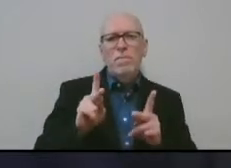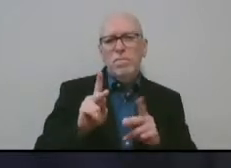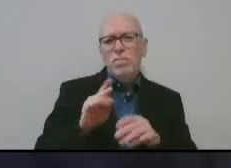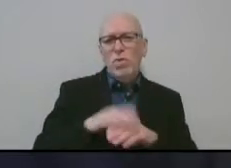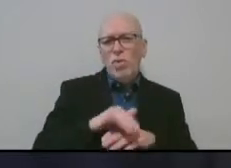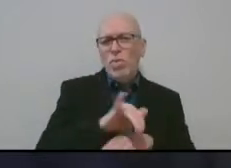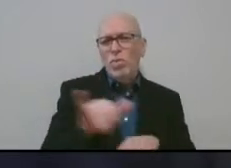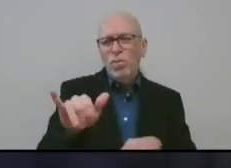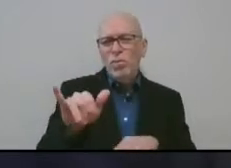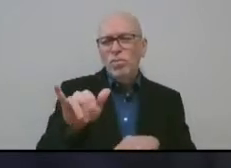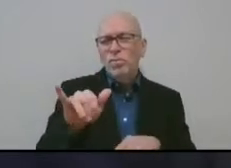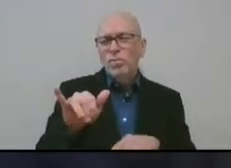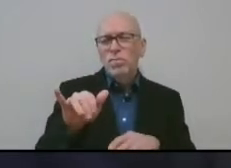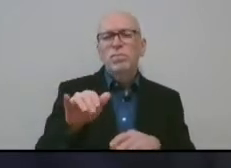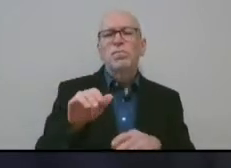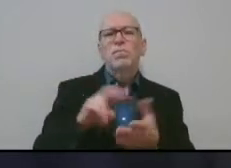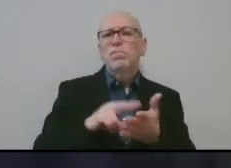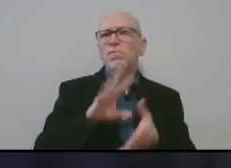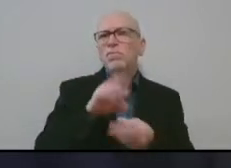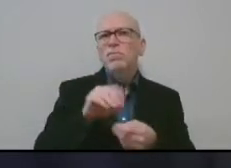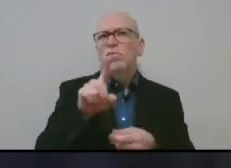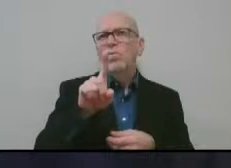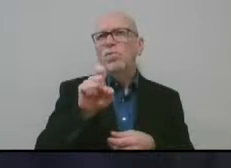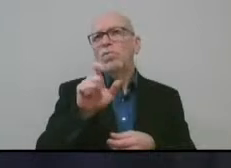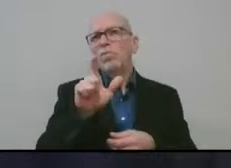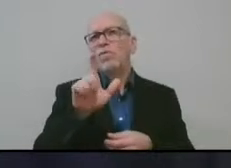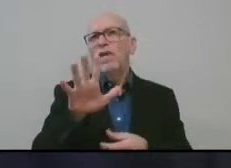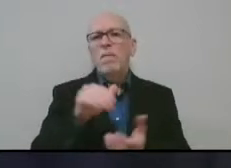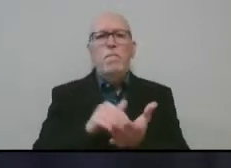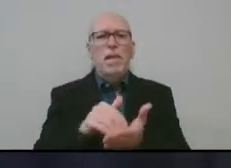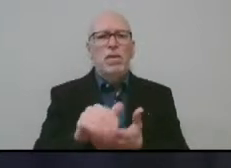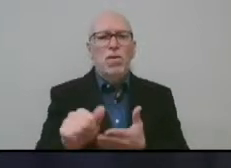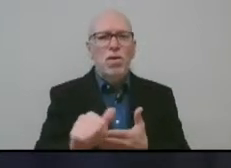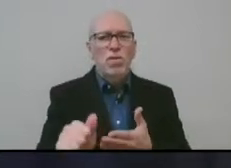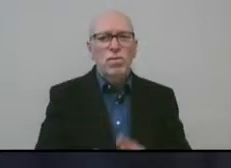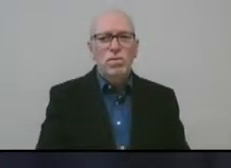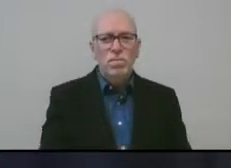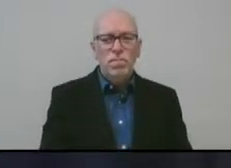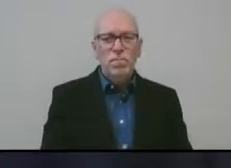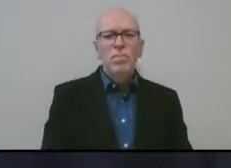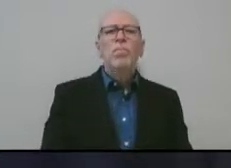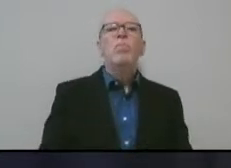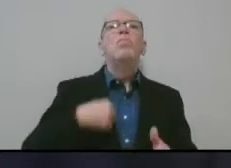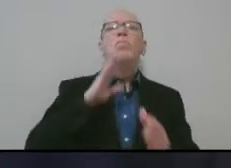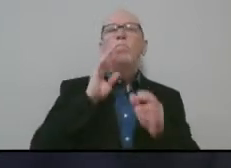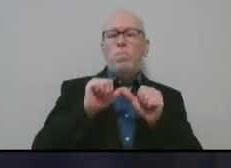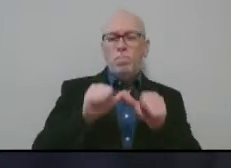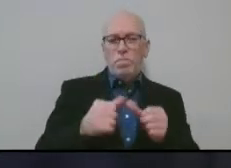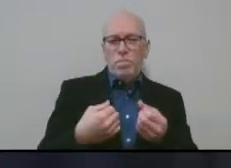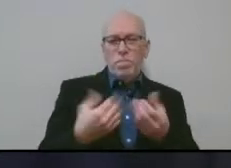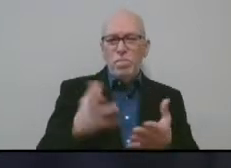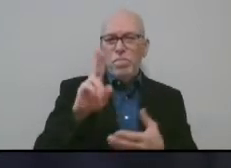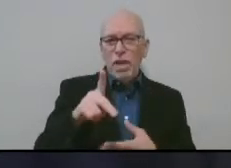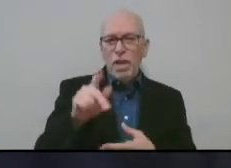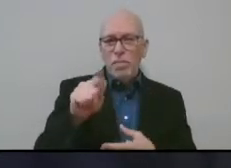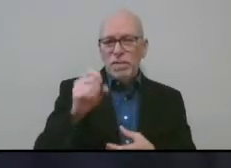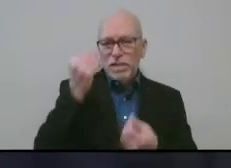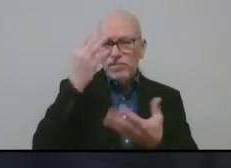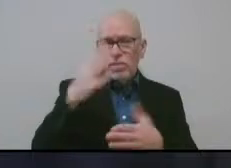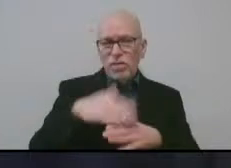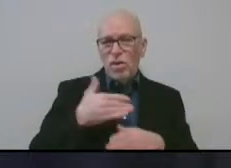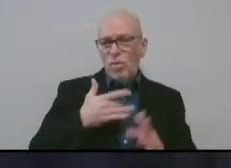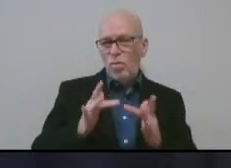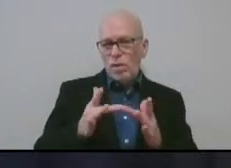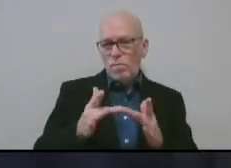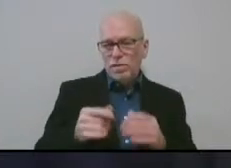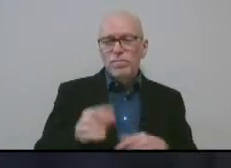programs, totaling over $125 million. We'll continue to provide updated information on our website